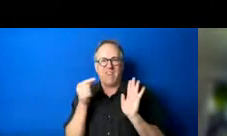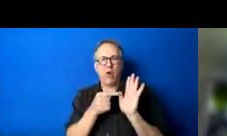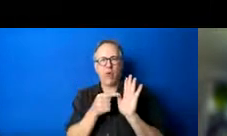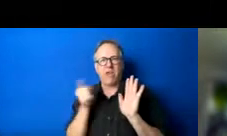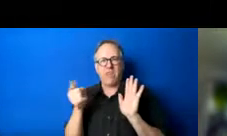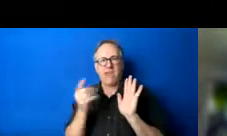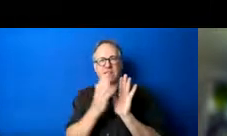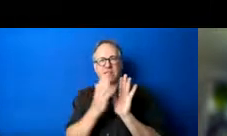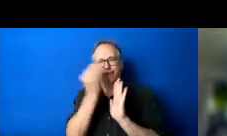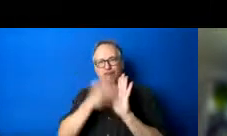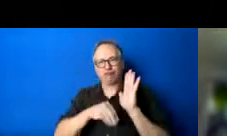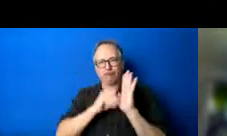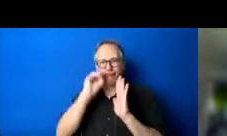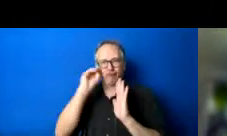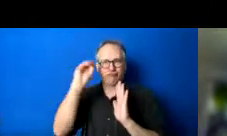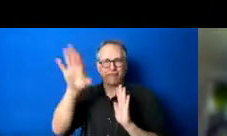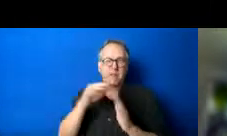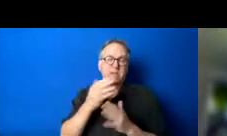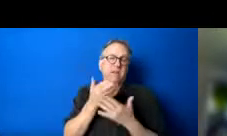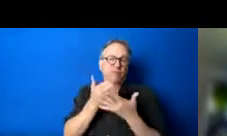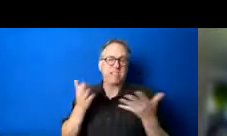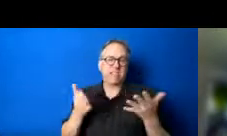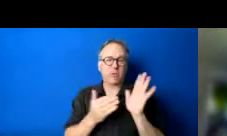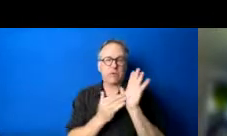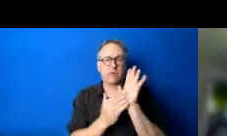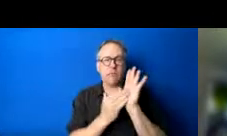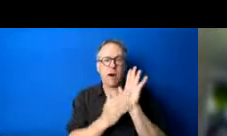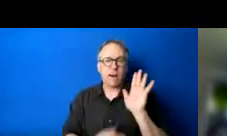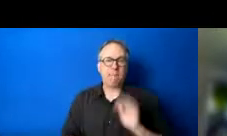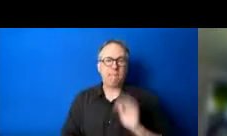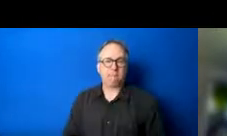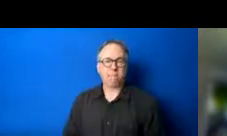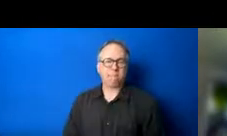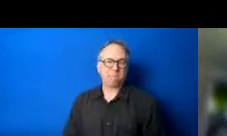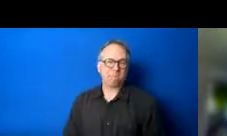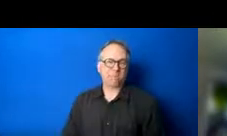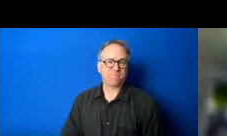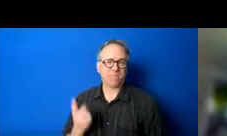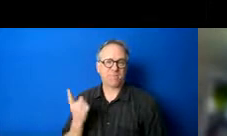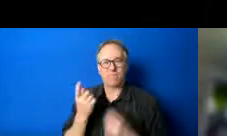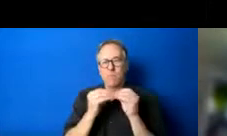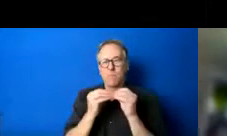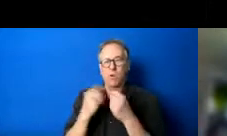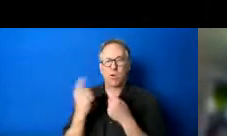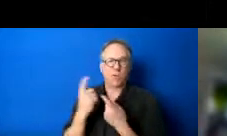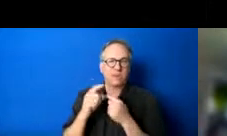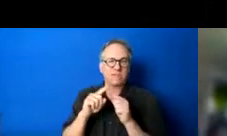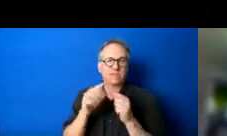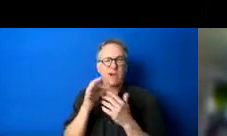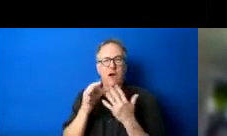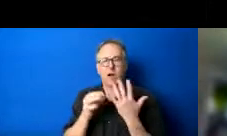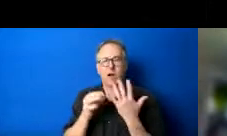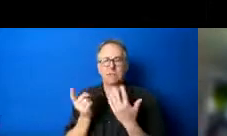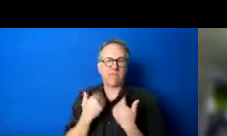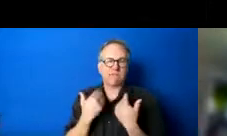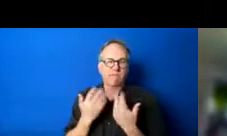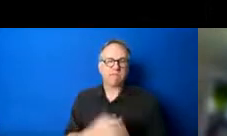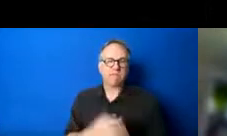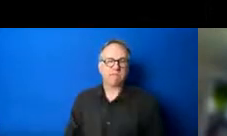And there's also some great resources on the bottom if they have questions about what options are available.